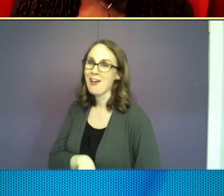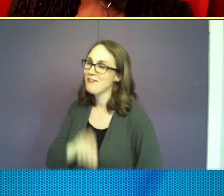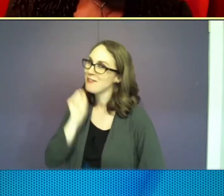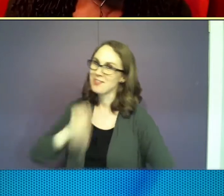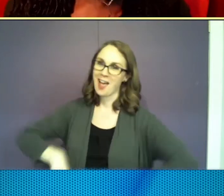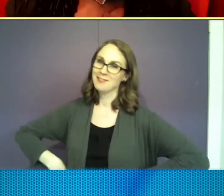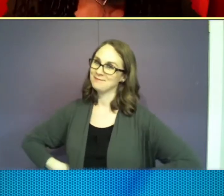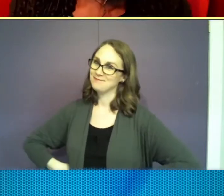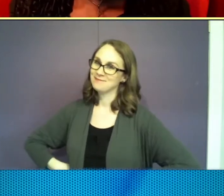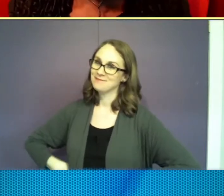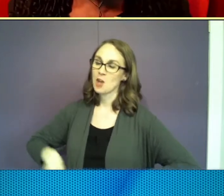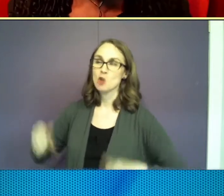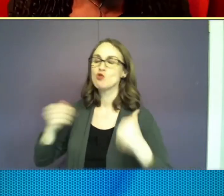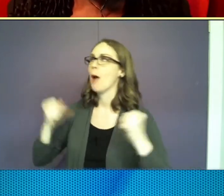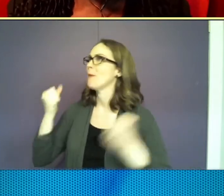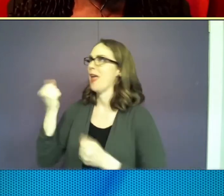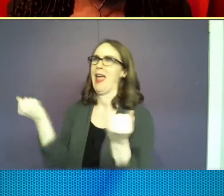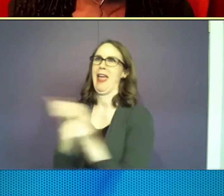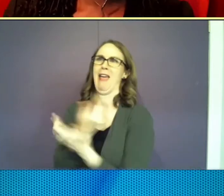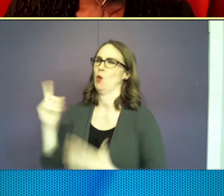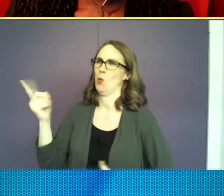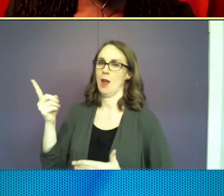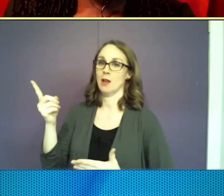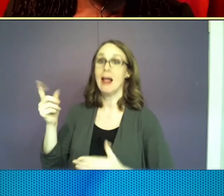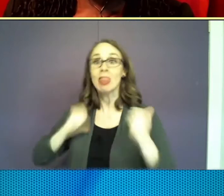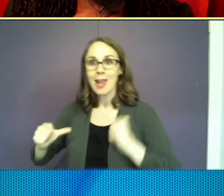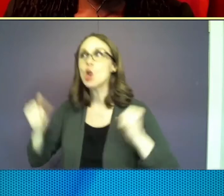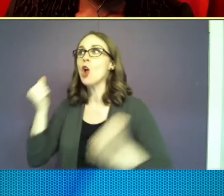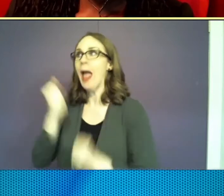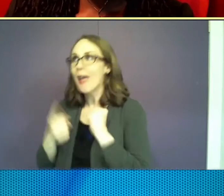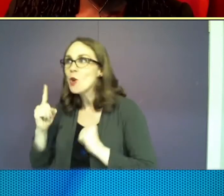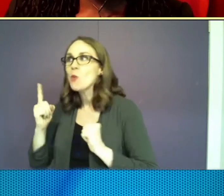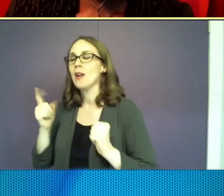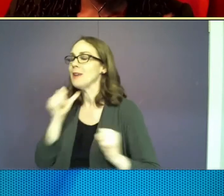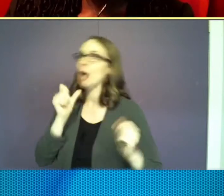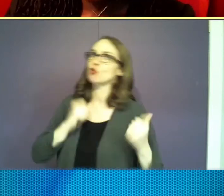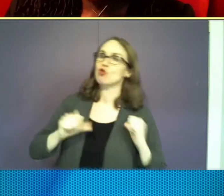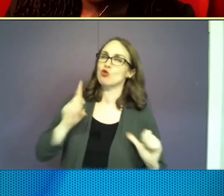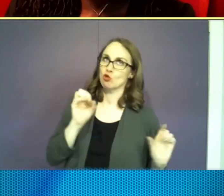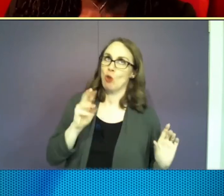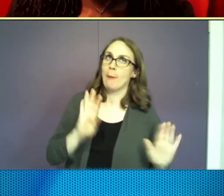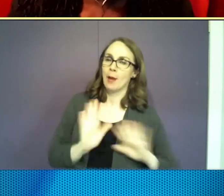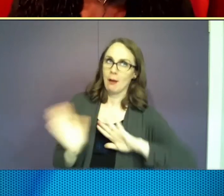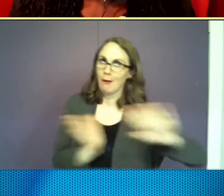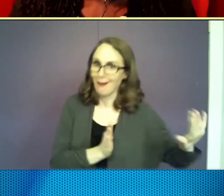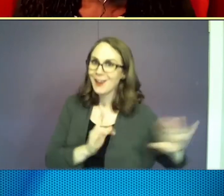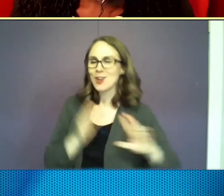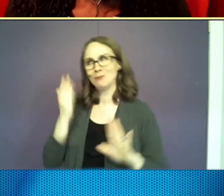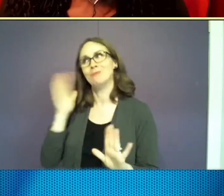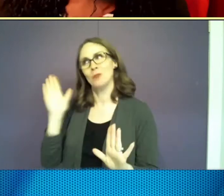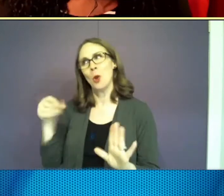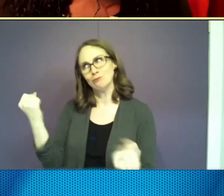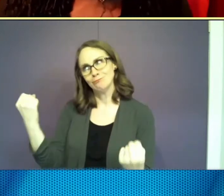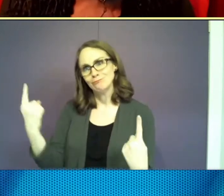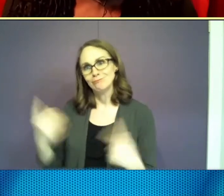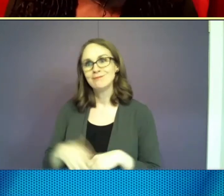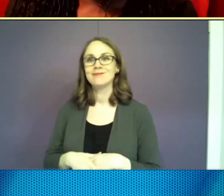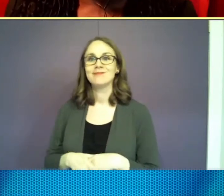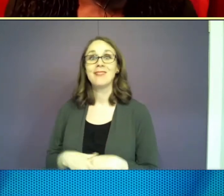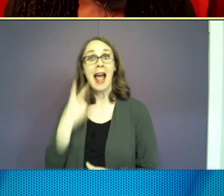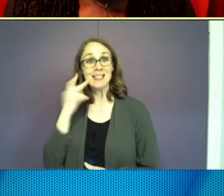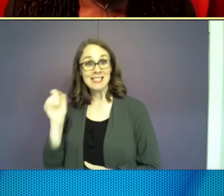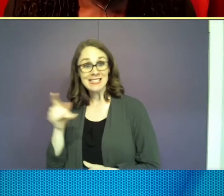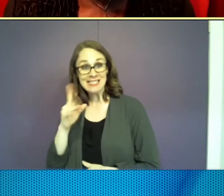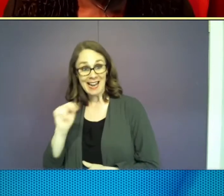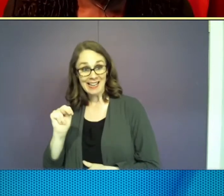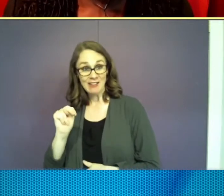it. Drama everywhere. That's what I'm saying. No, theater everywhere. I don't mean drama like drama, but you know what I mean. Well, I see Steven